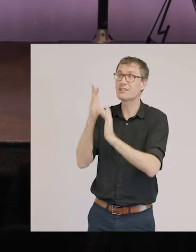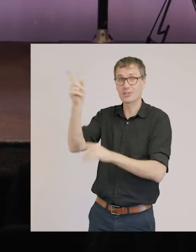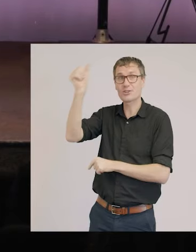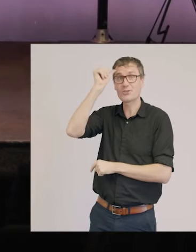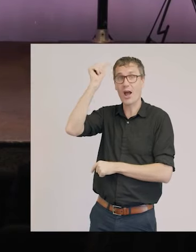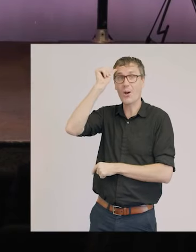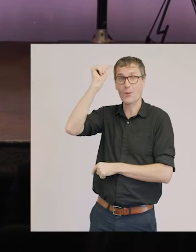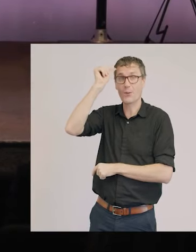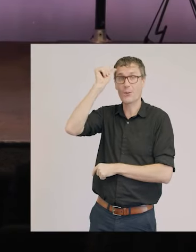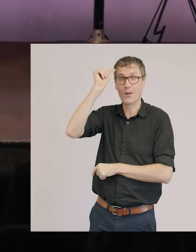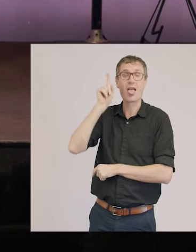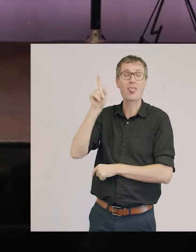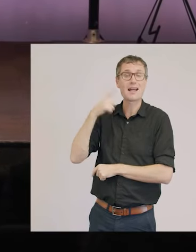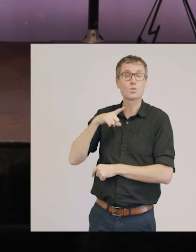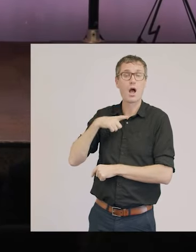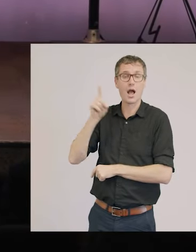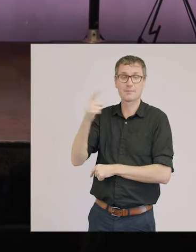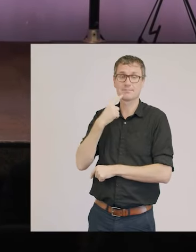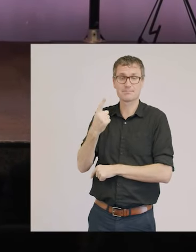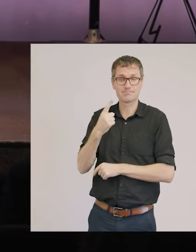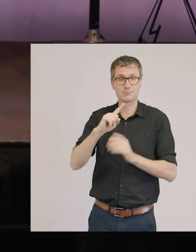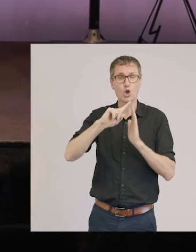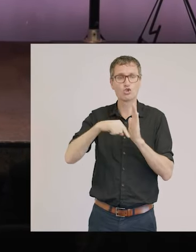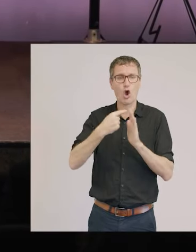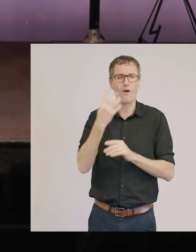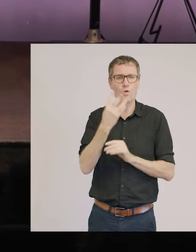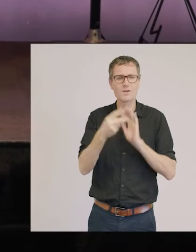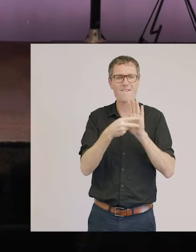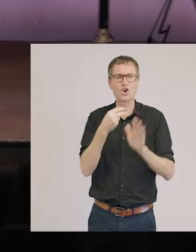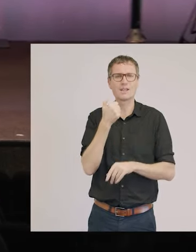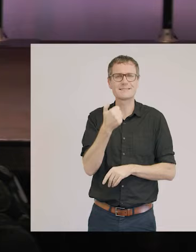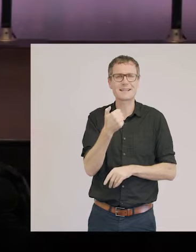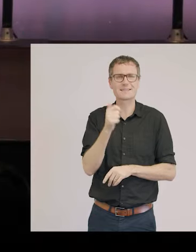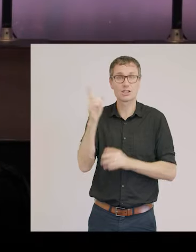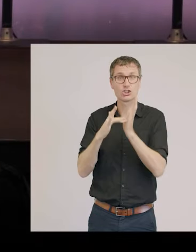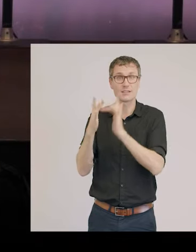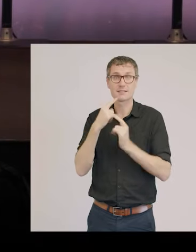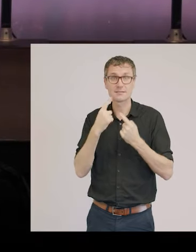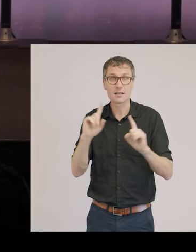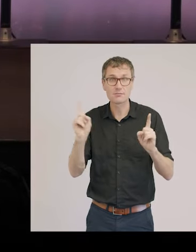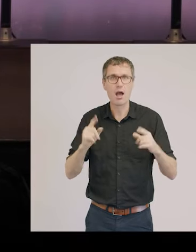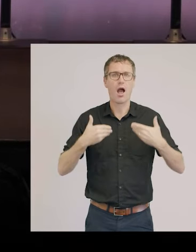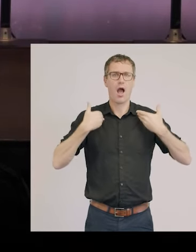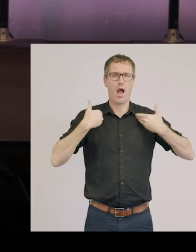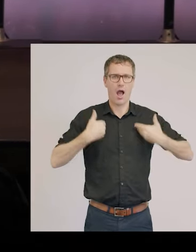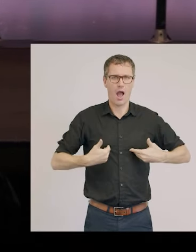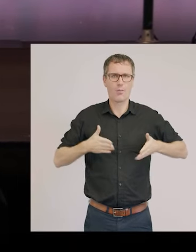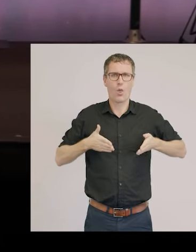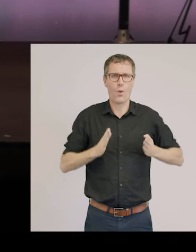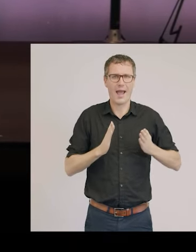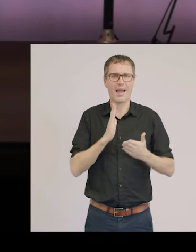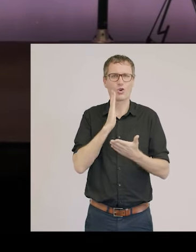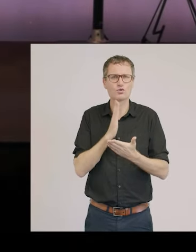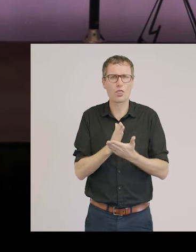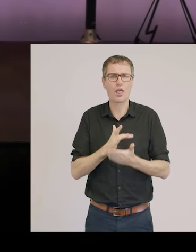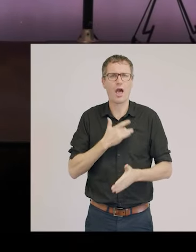what do I believe and which way to go? And Jesus knew about that. And that's why he said these words in John 14, verse 6. He said,